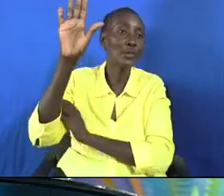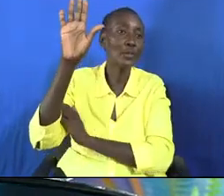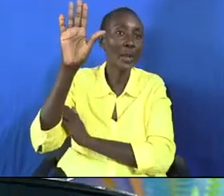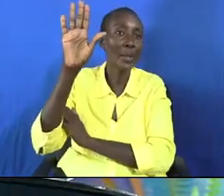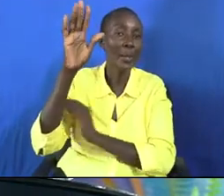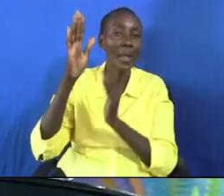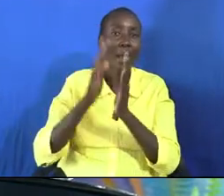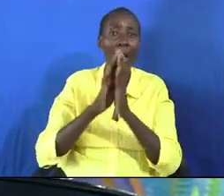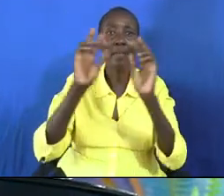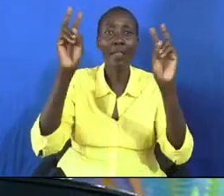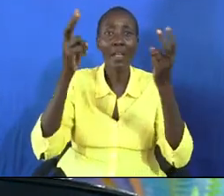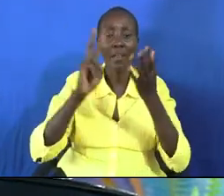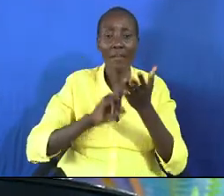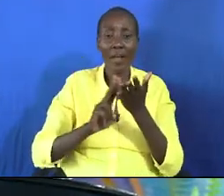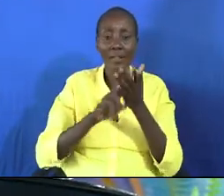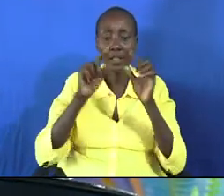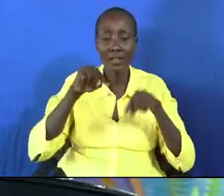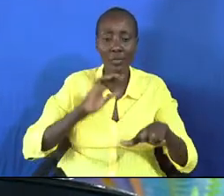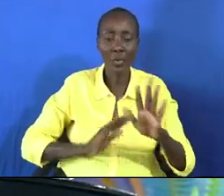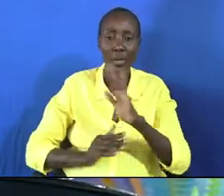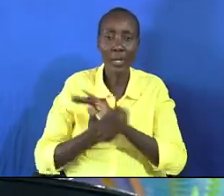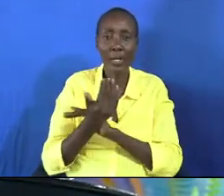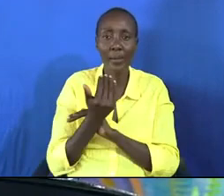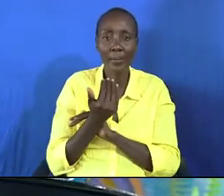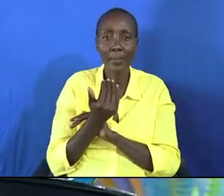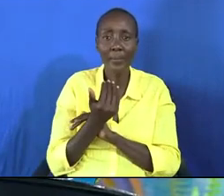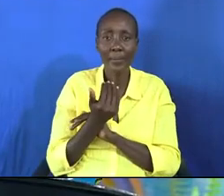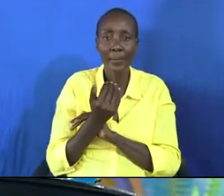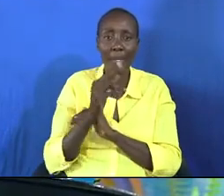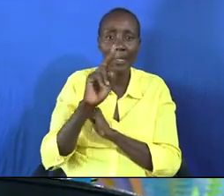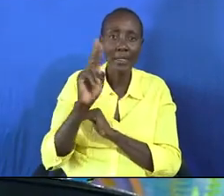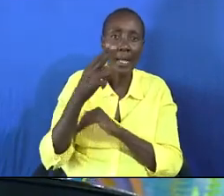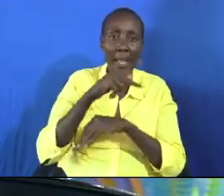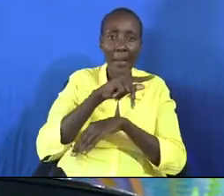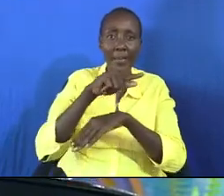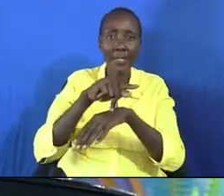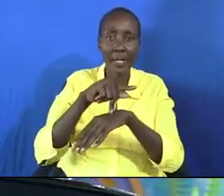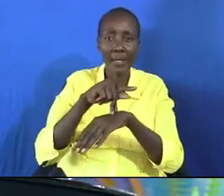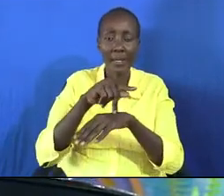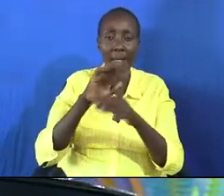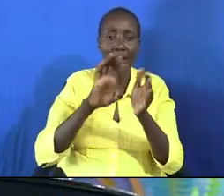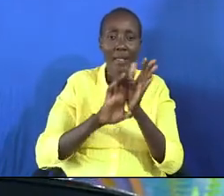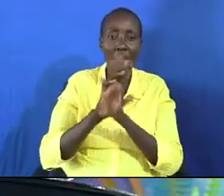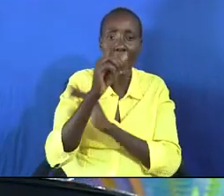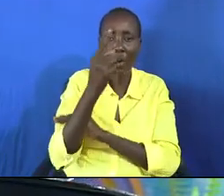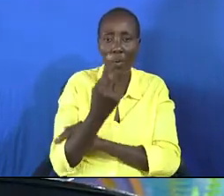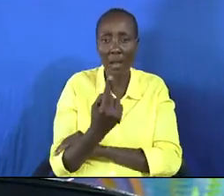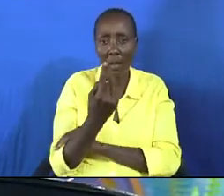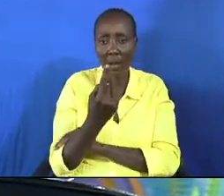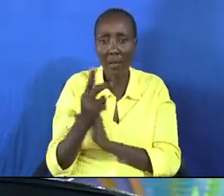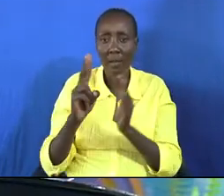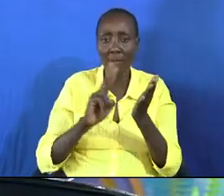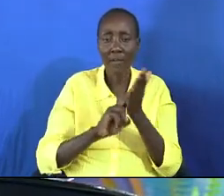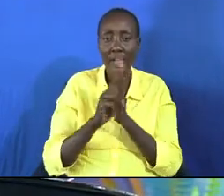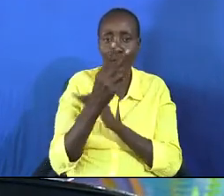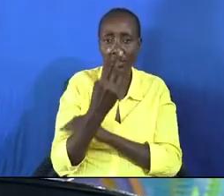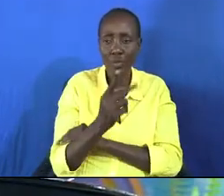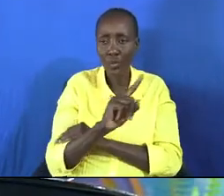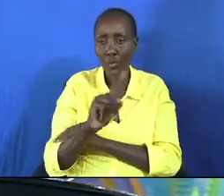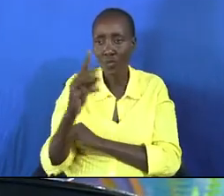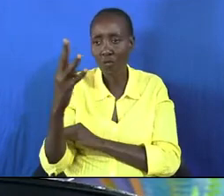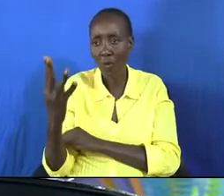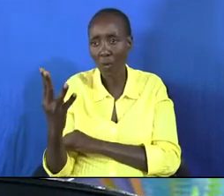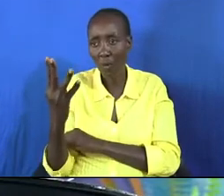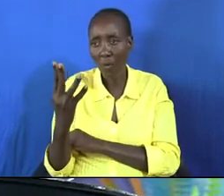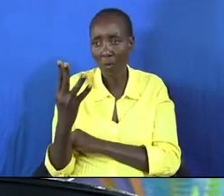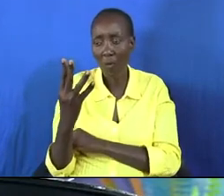the key verse this morning, it's 2 Peter chapter 1, verse 2 to